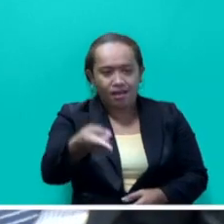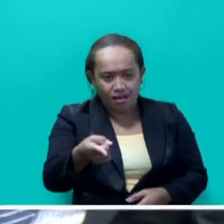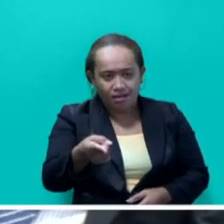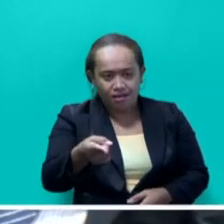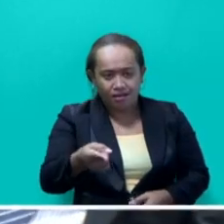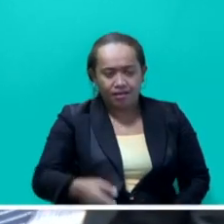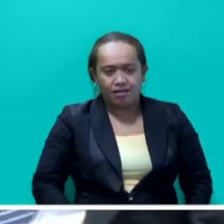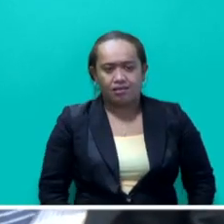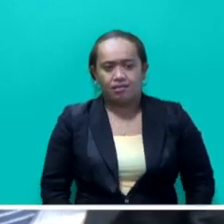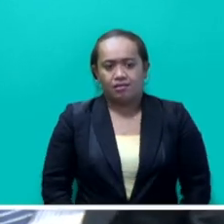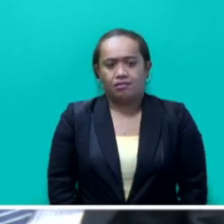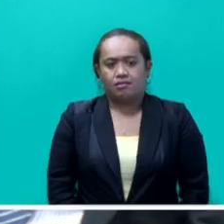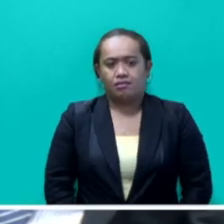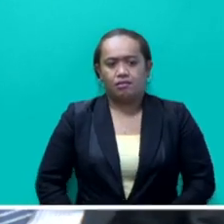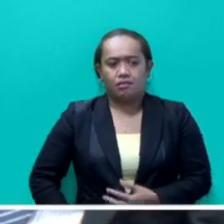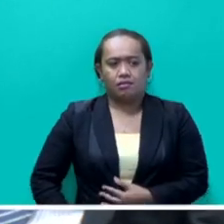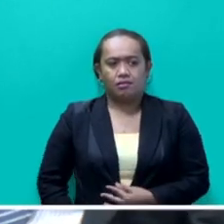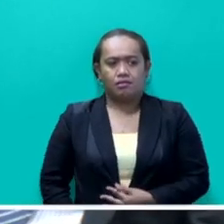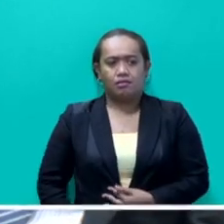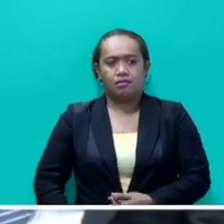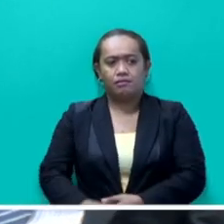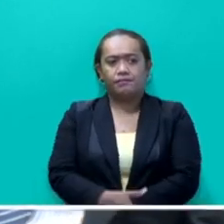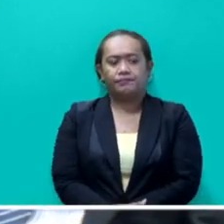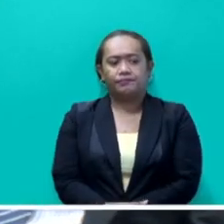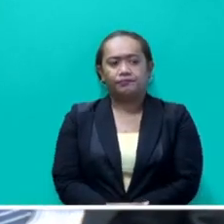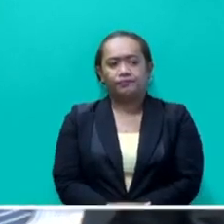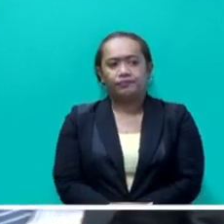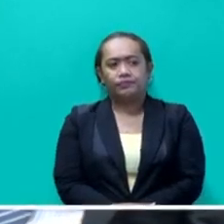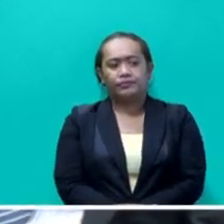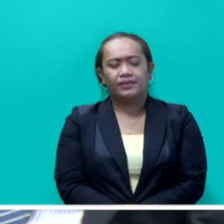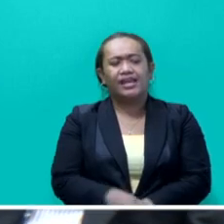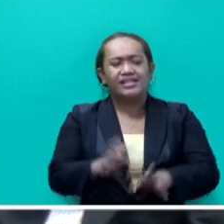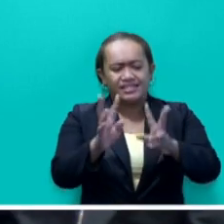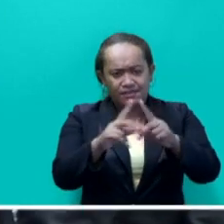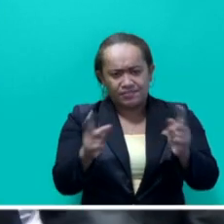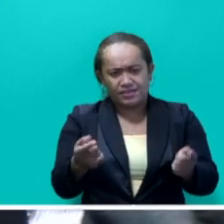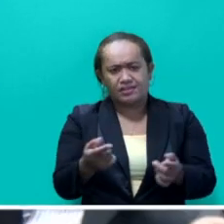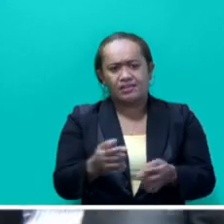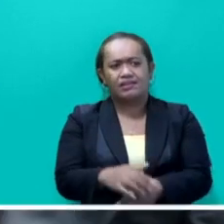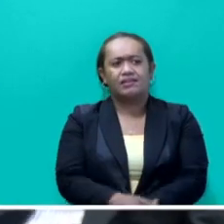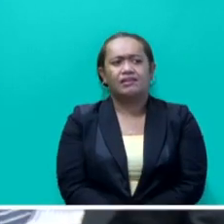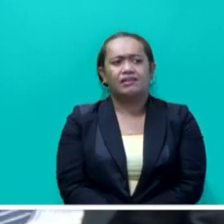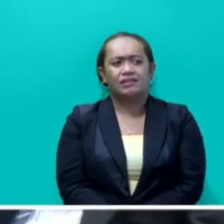this is Mr. Minister. something that Mr. Lanu,